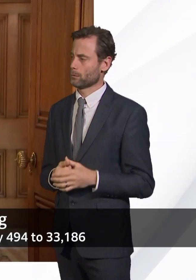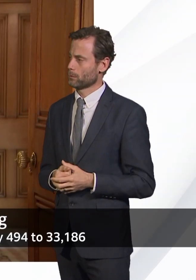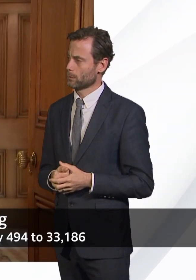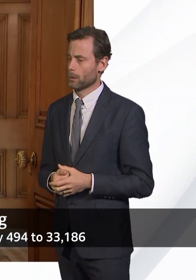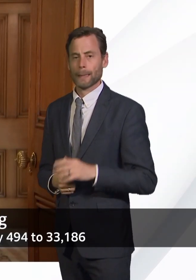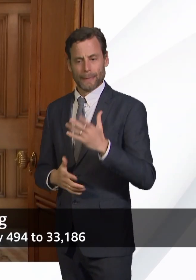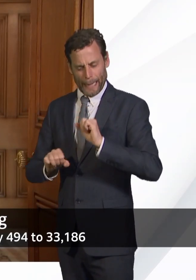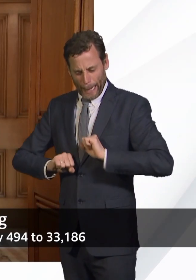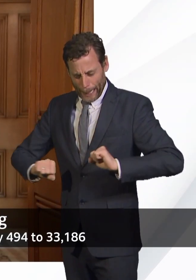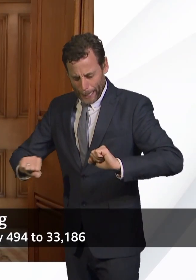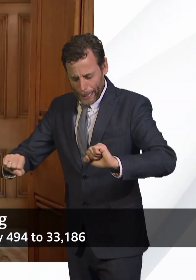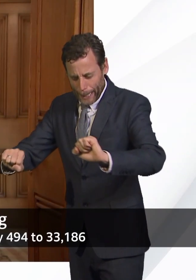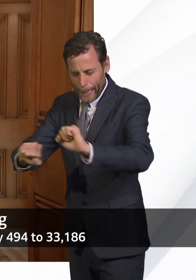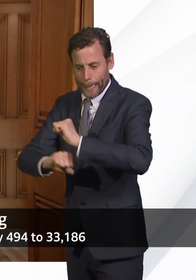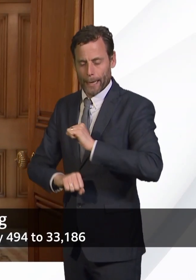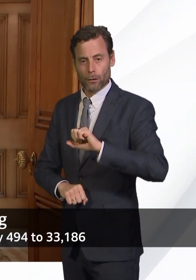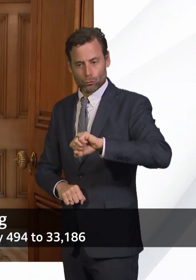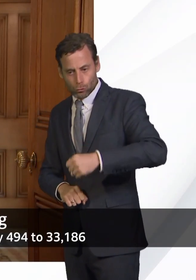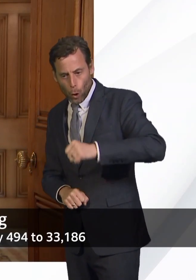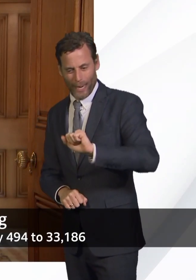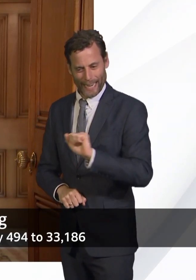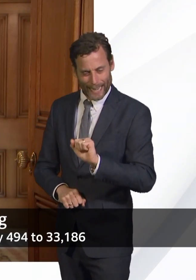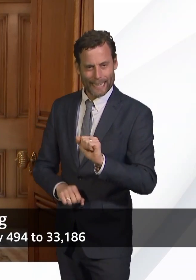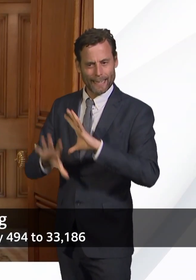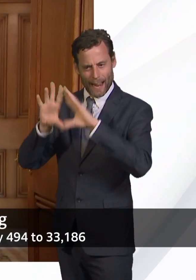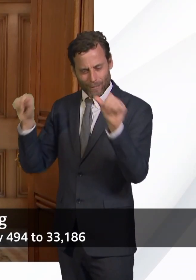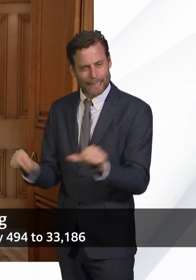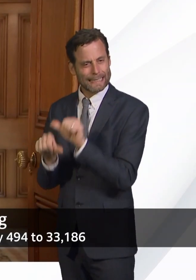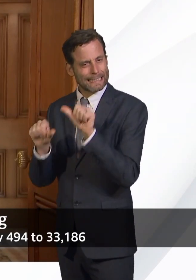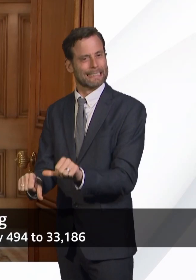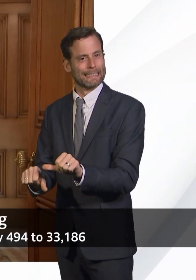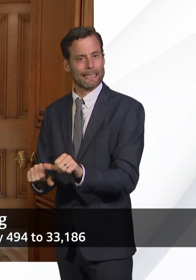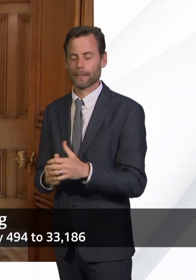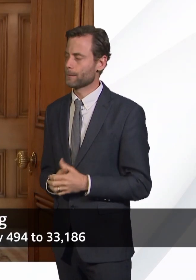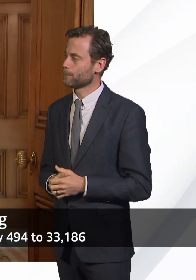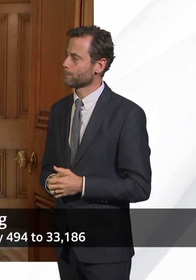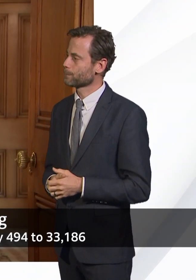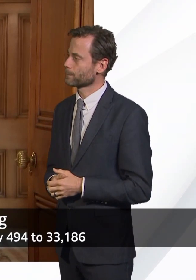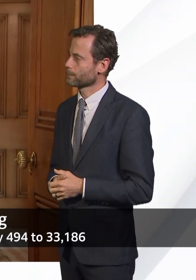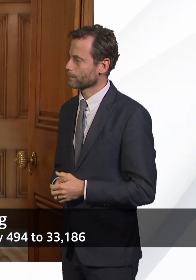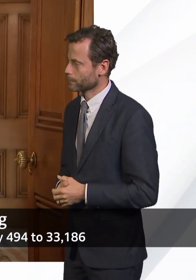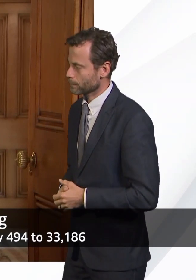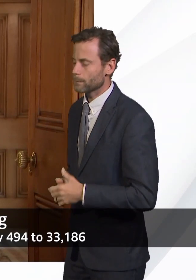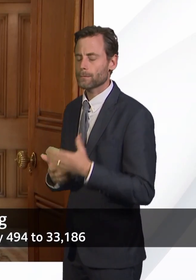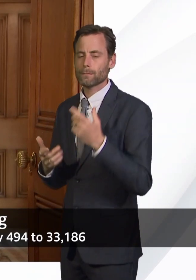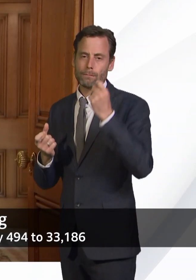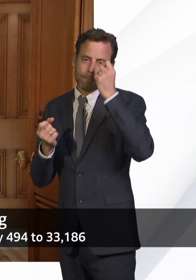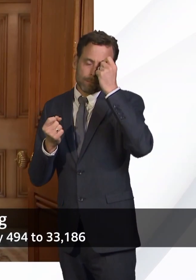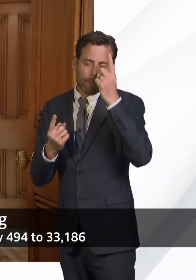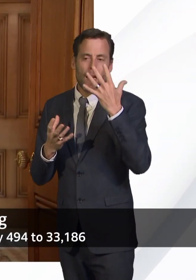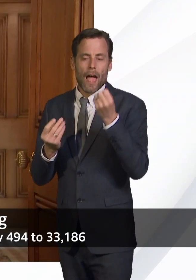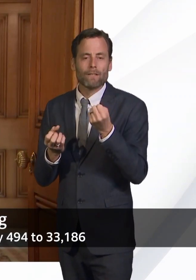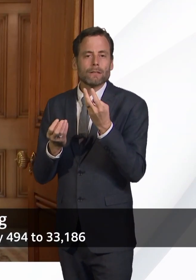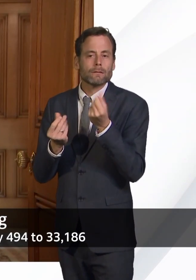surfaces in the property, including the door handles, should be thoroughly cleaned. There are, of course, exceptions. For those